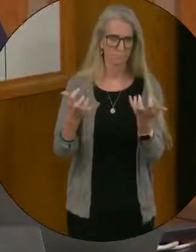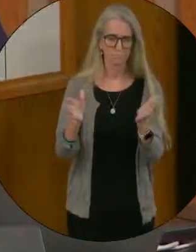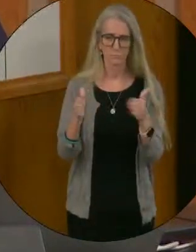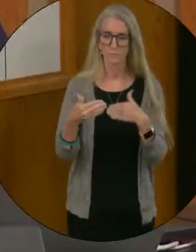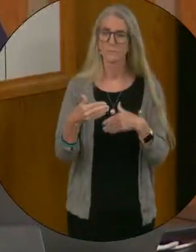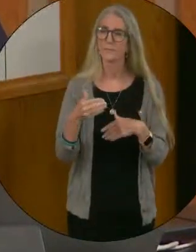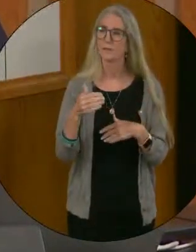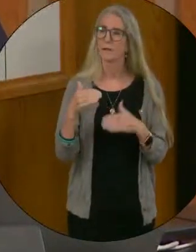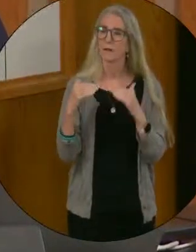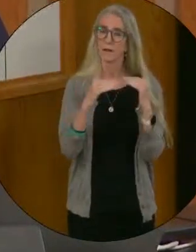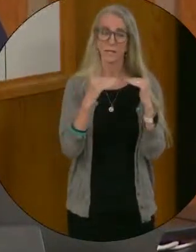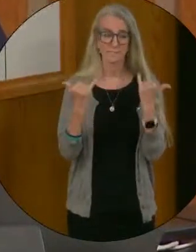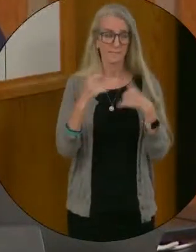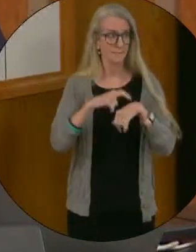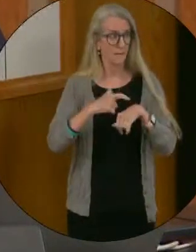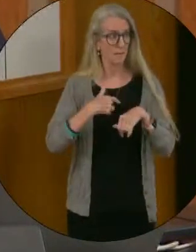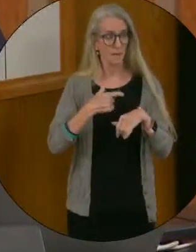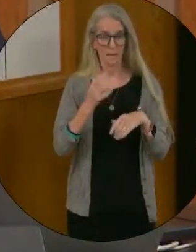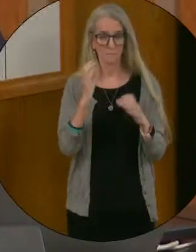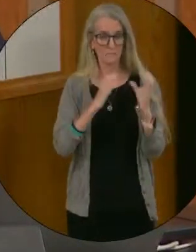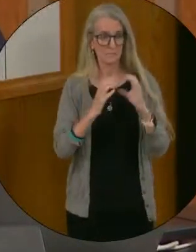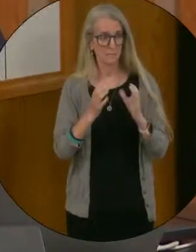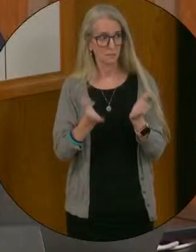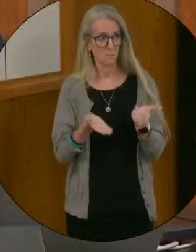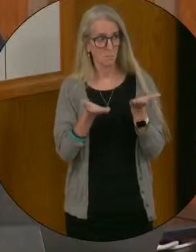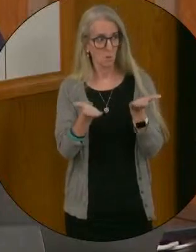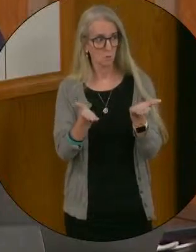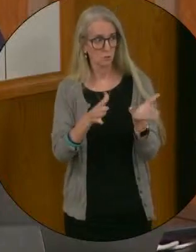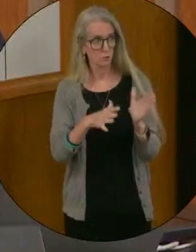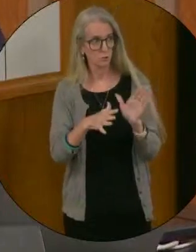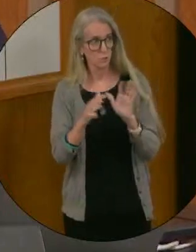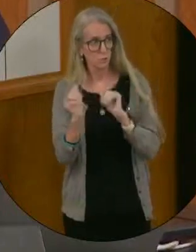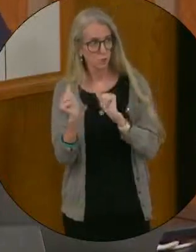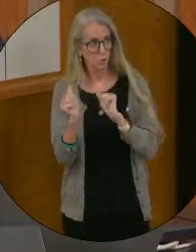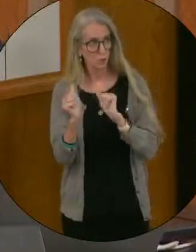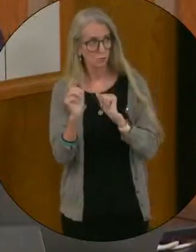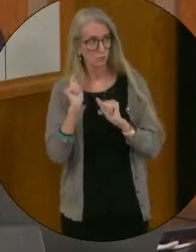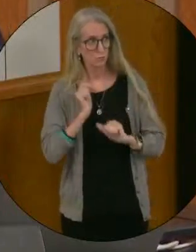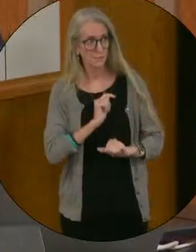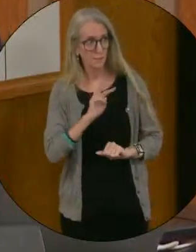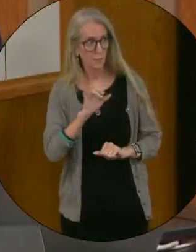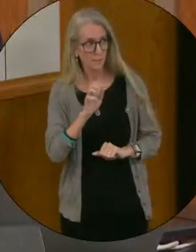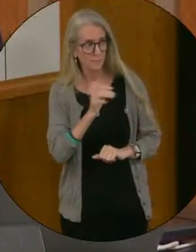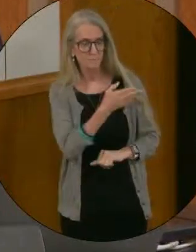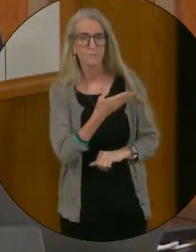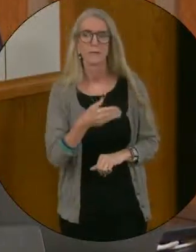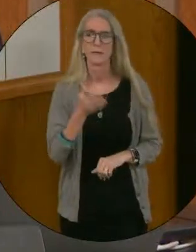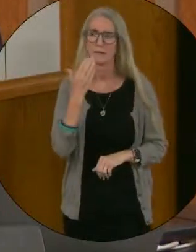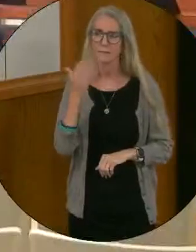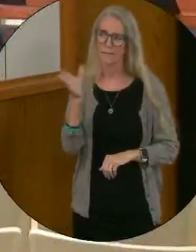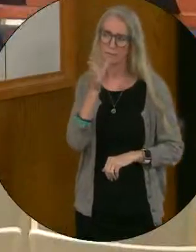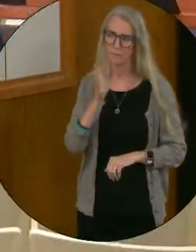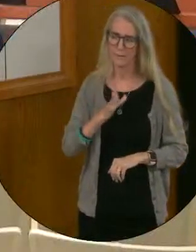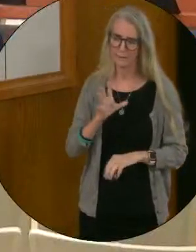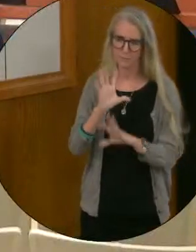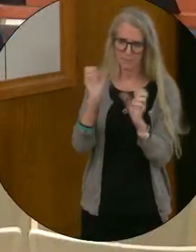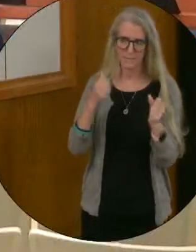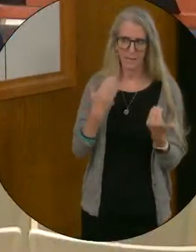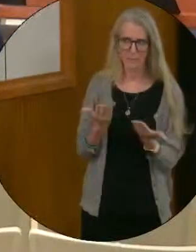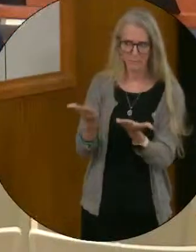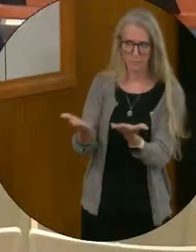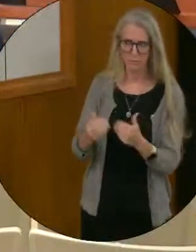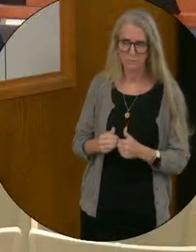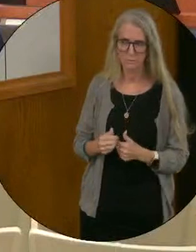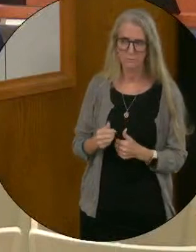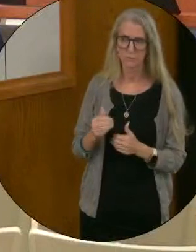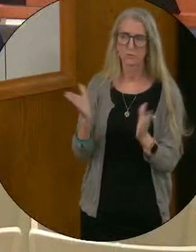Colleagues, at this time, I'm seeking a motion to adjourn. Trustee Williams. Thank you, Madam President. This time I'd like to make a motion